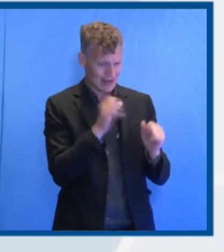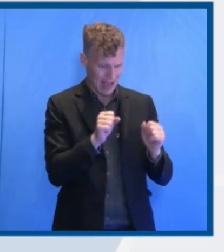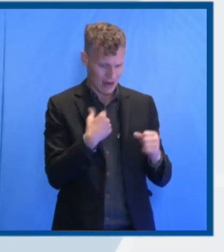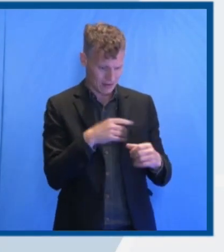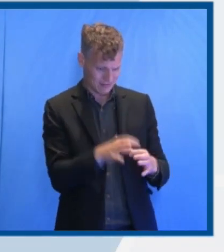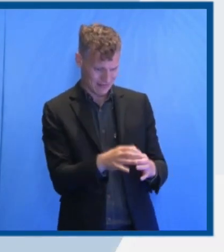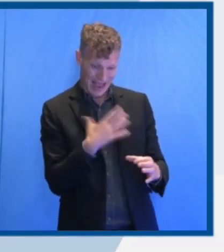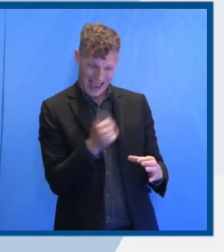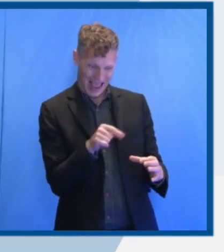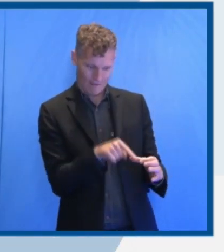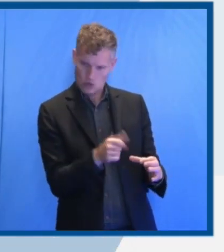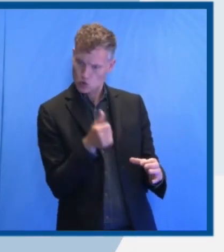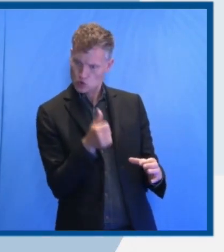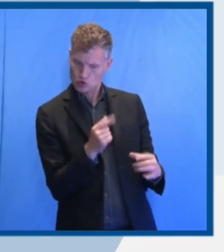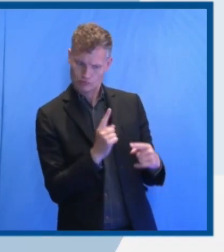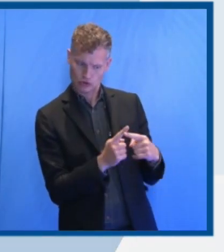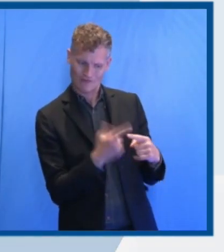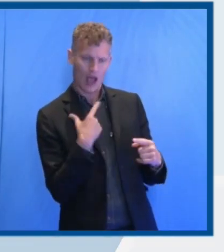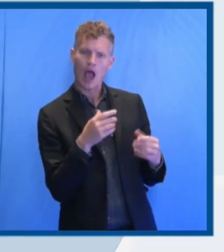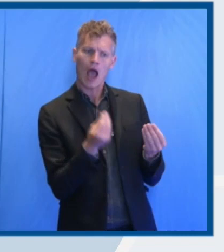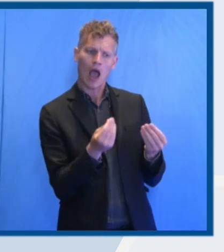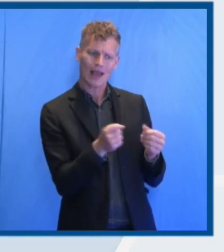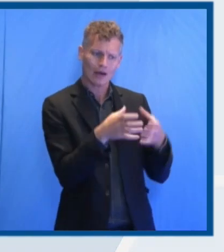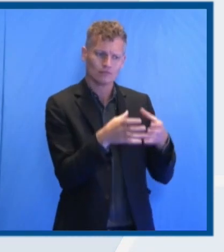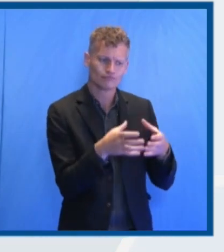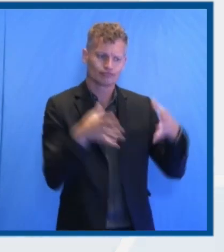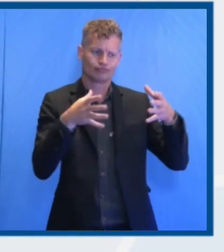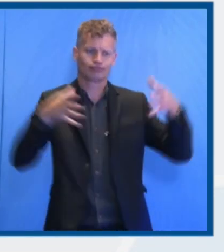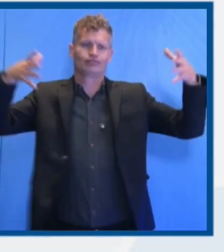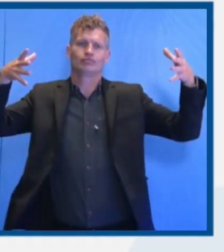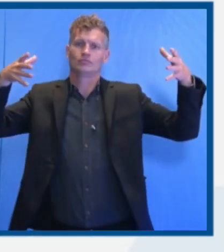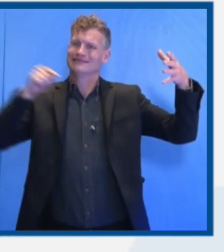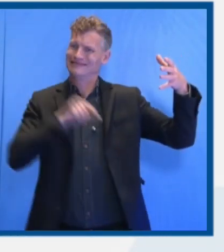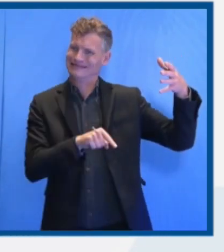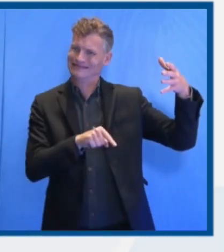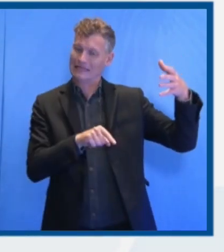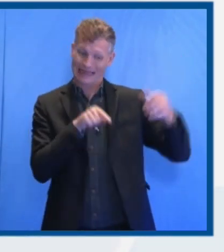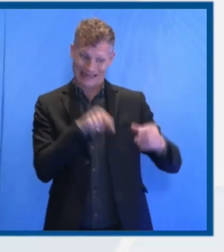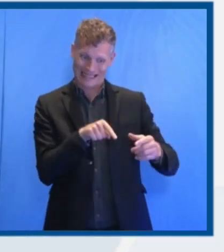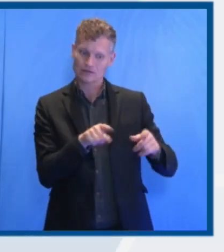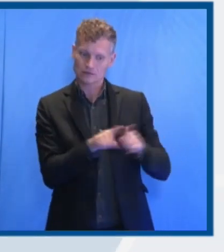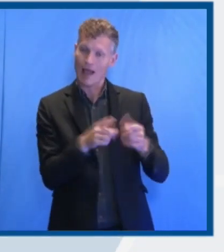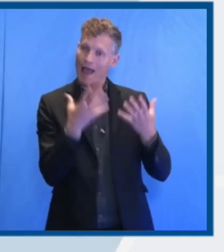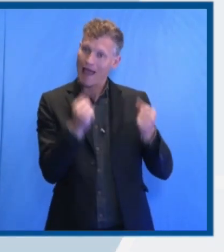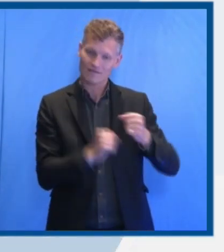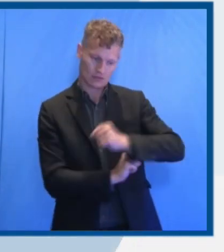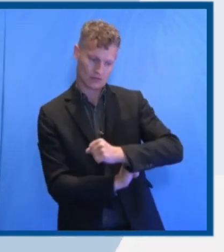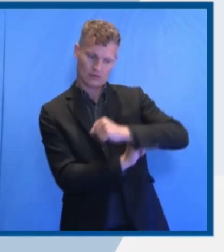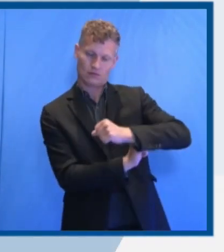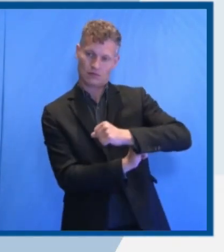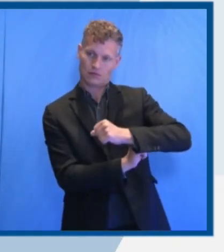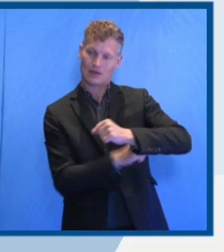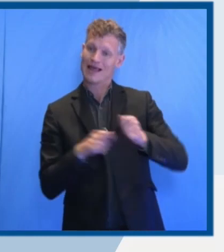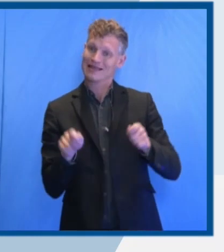can in itself constitute a source of stabilizing already nature-based solutions that